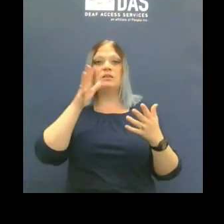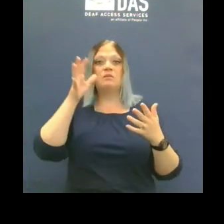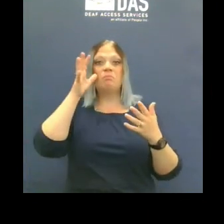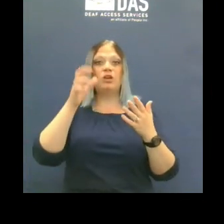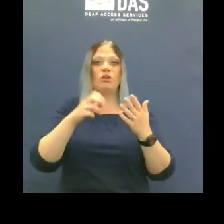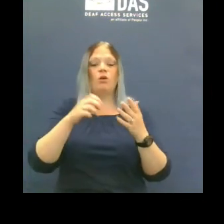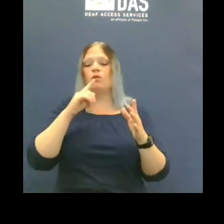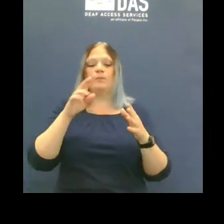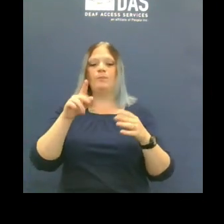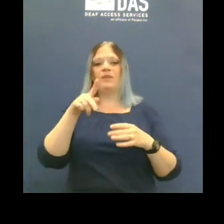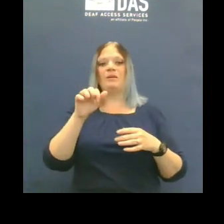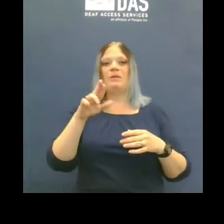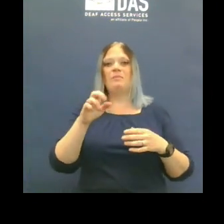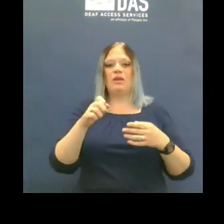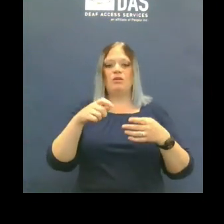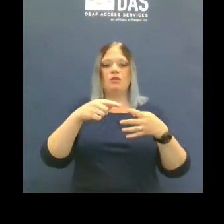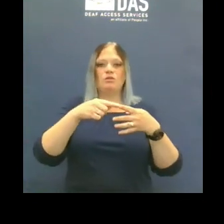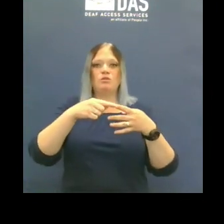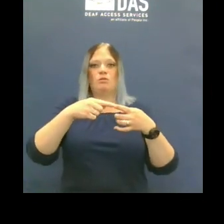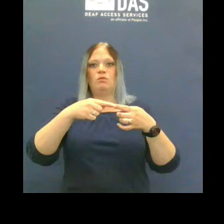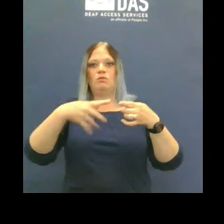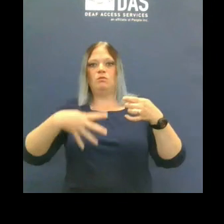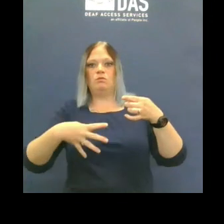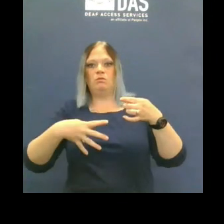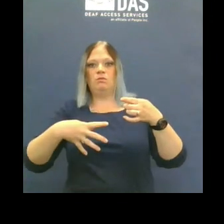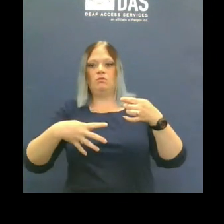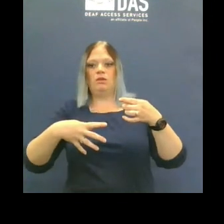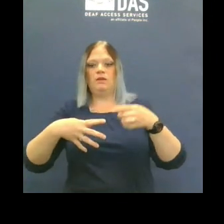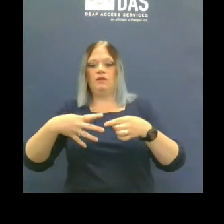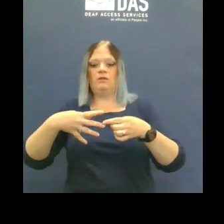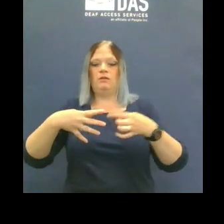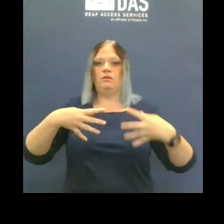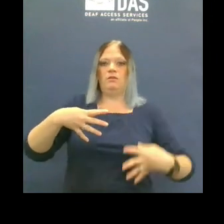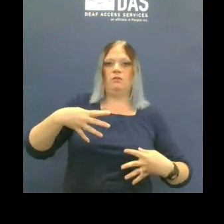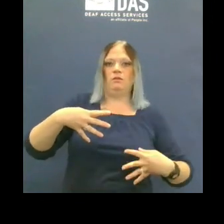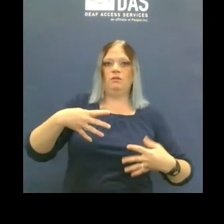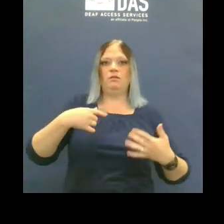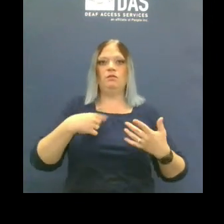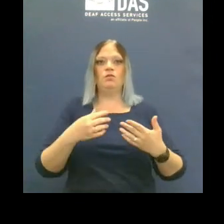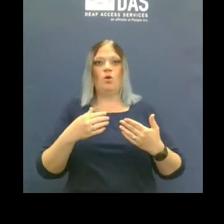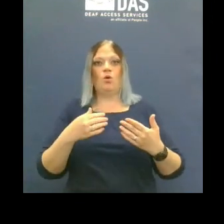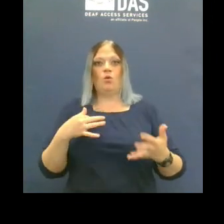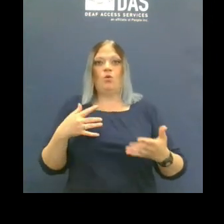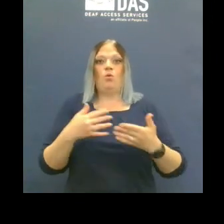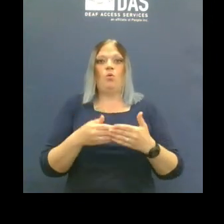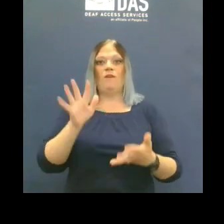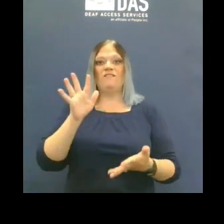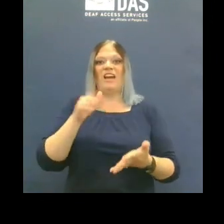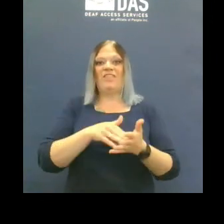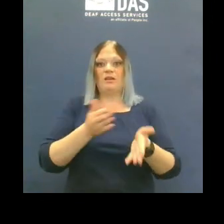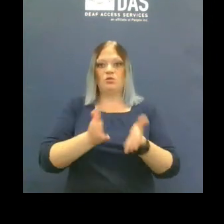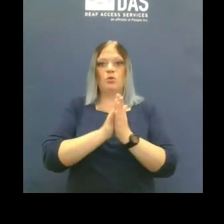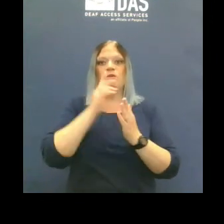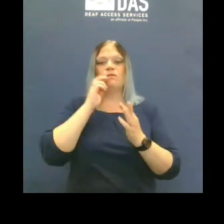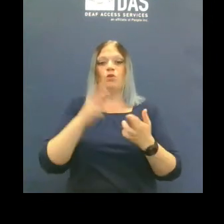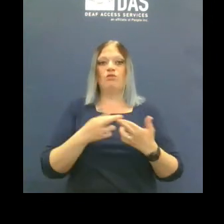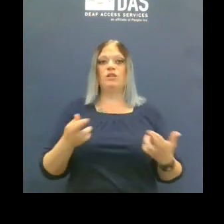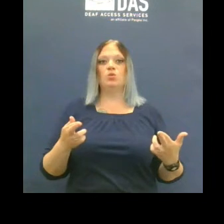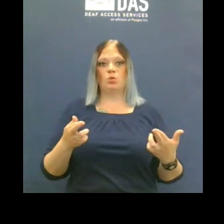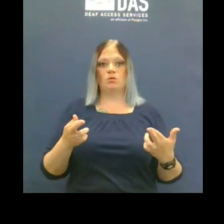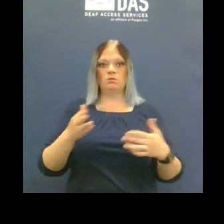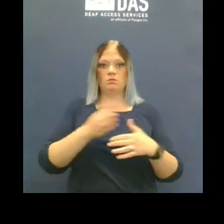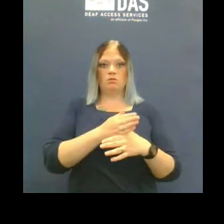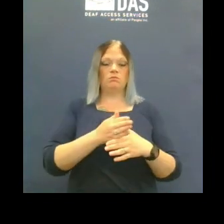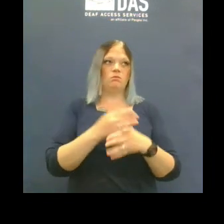have sub-tickets within them. So we're rapidly approaching 5,000 requests for resources, and those resources range